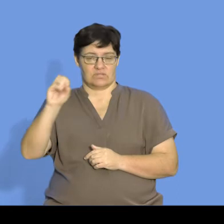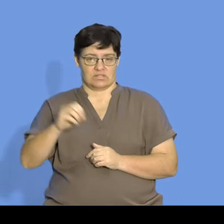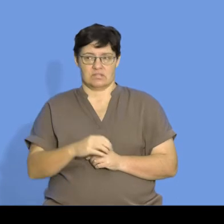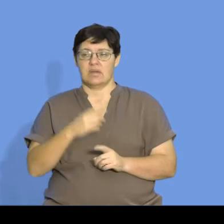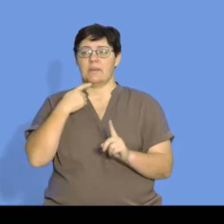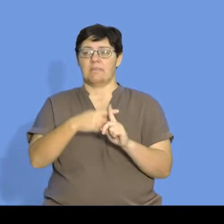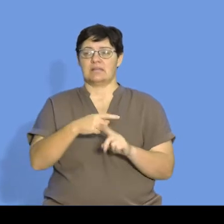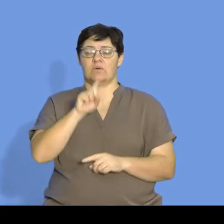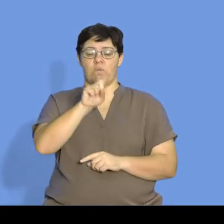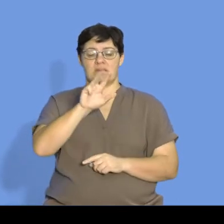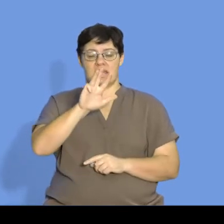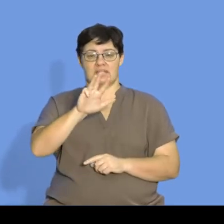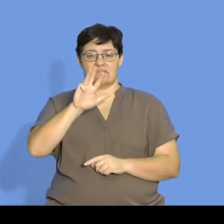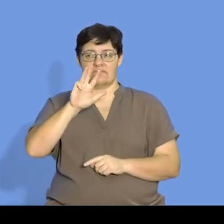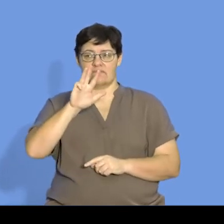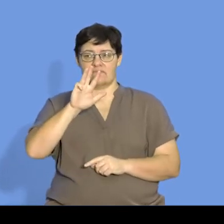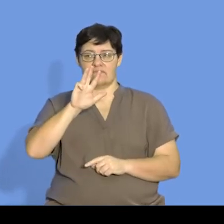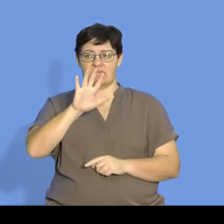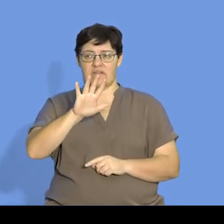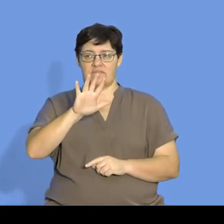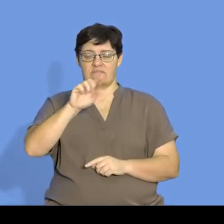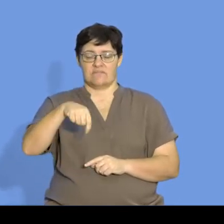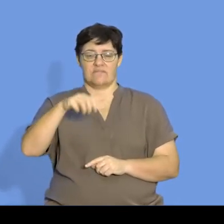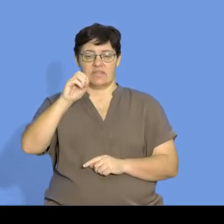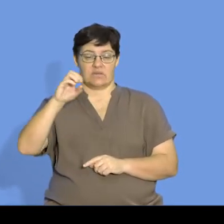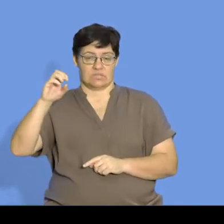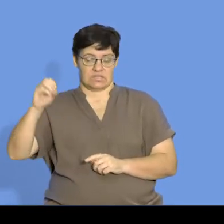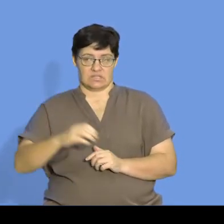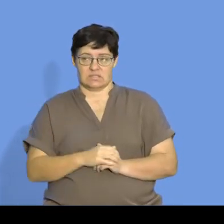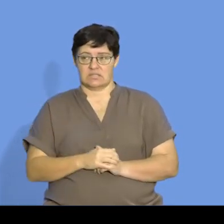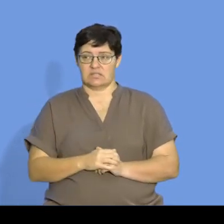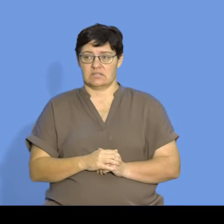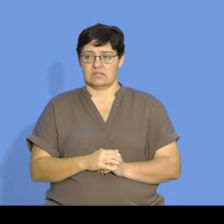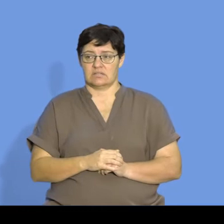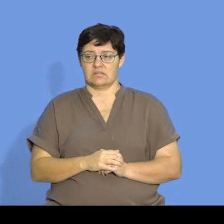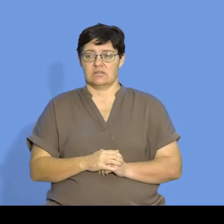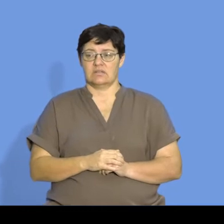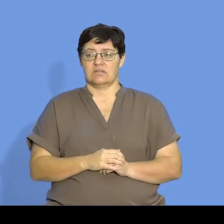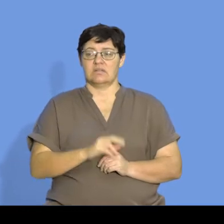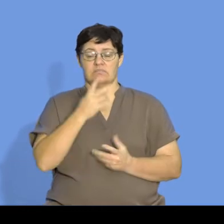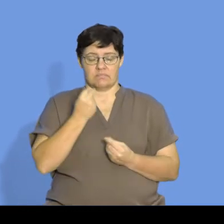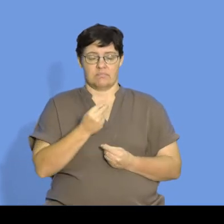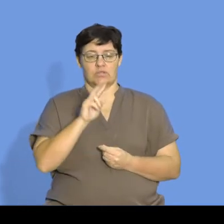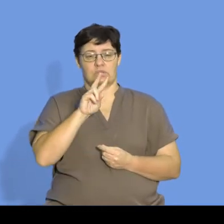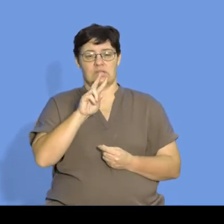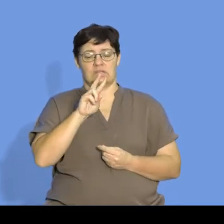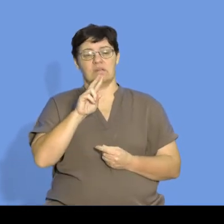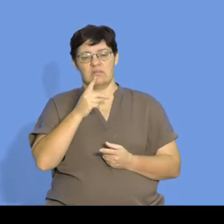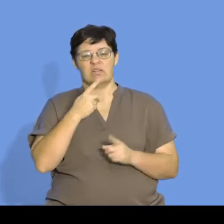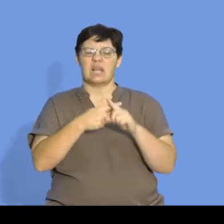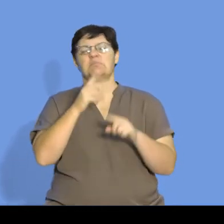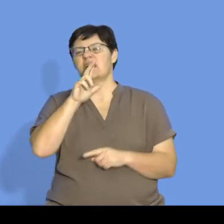19,500 plus the 195,000, okay, and that gives you that figure